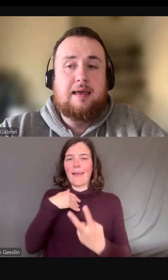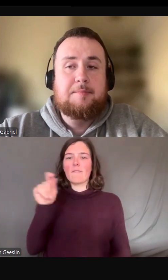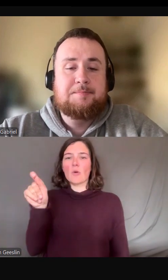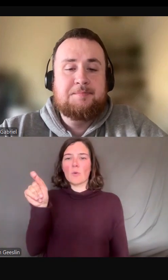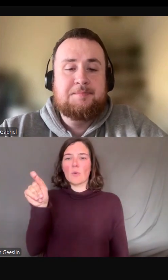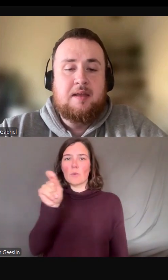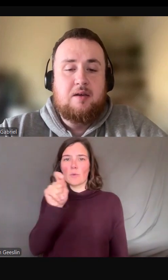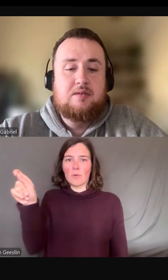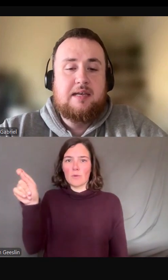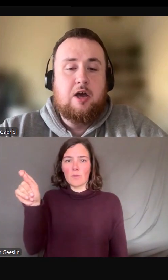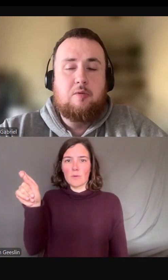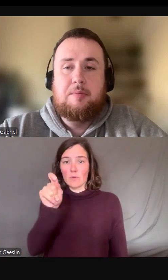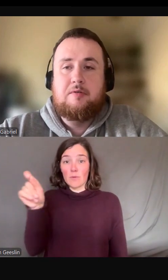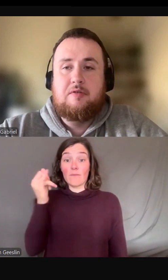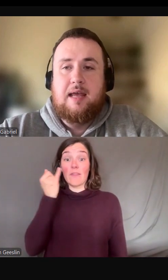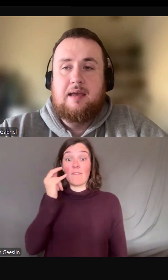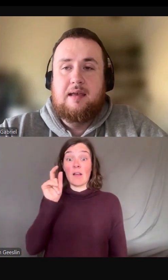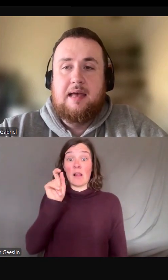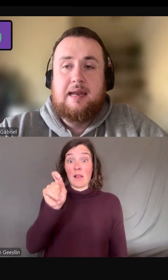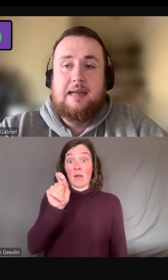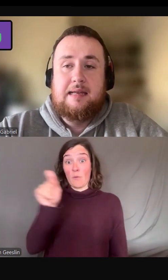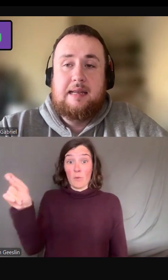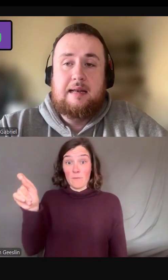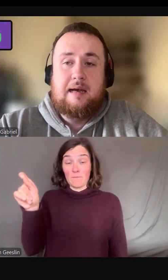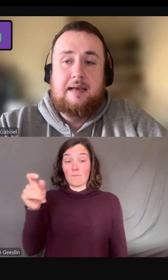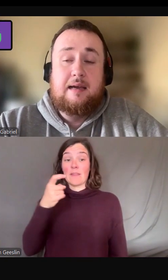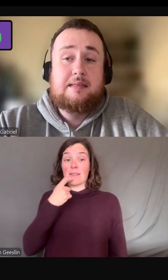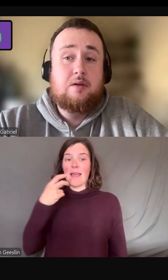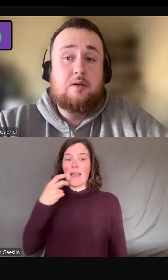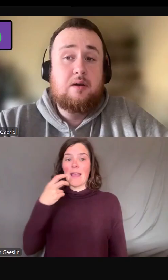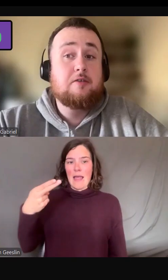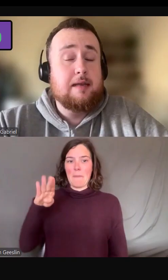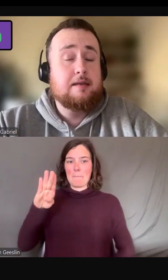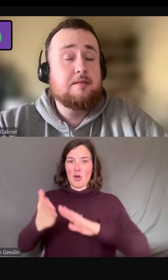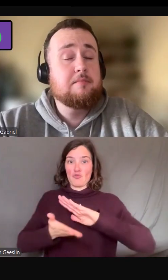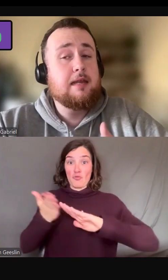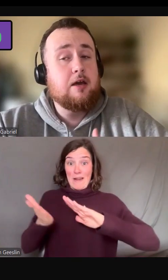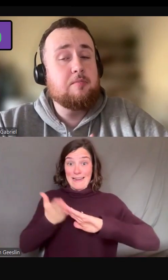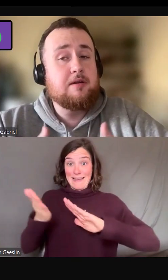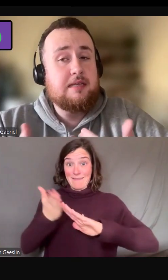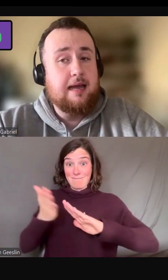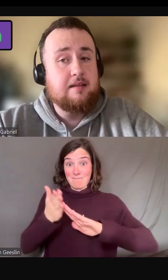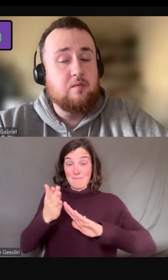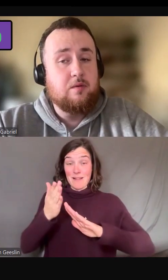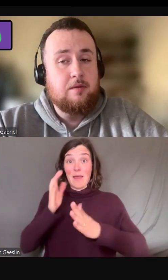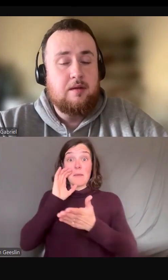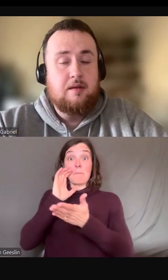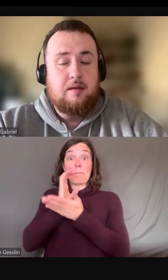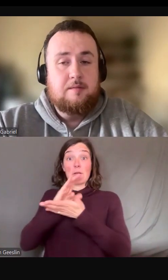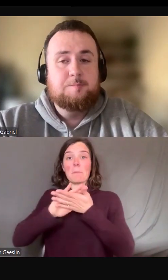it, it will say Helperbird running, and the little icon is now gone green, meaning Helperbird is active.